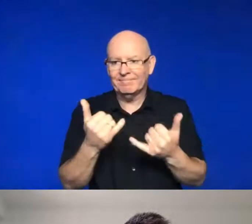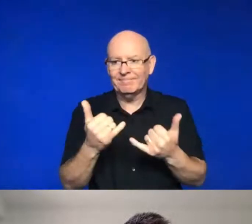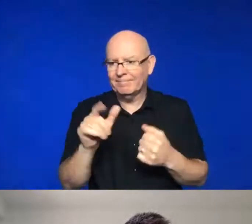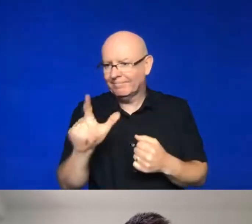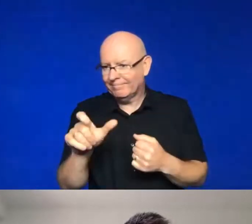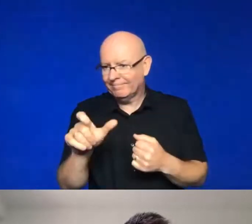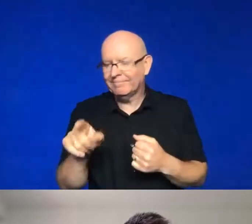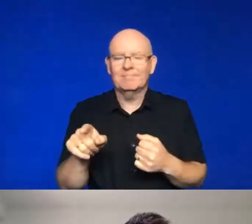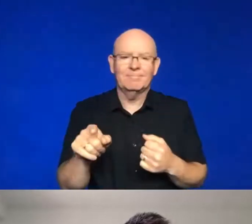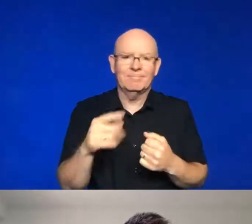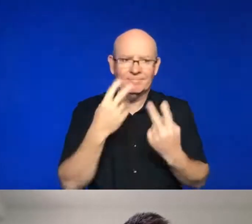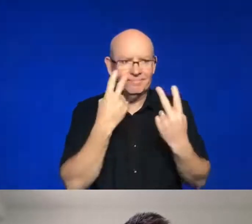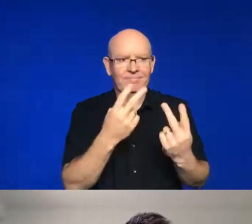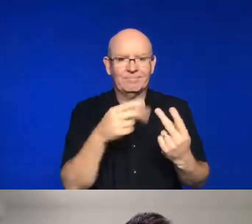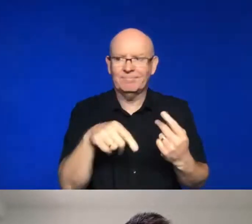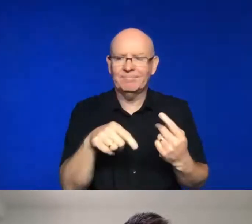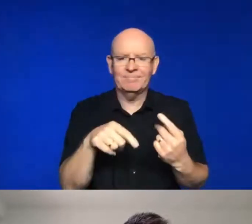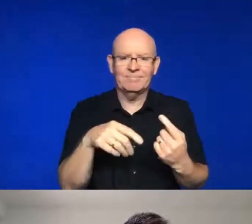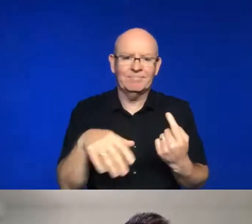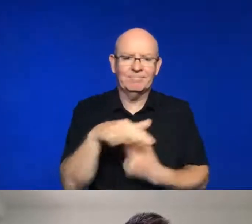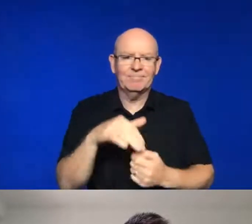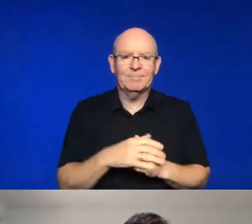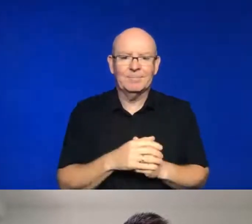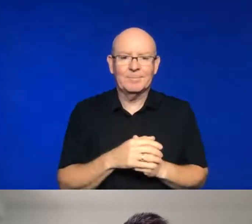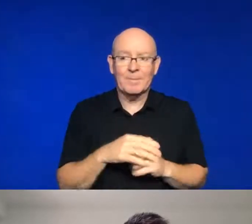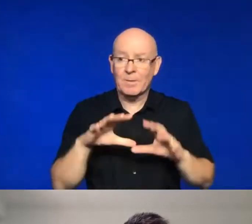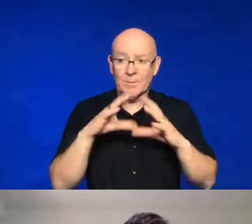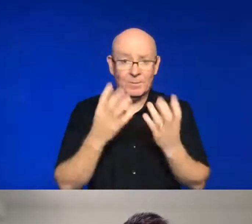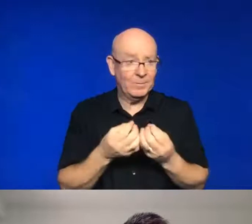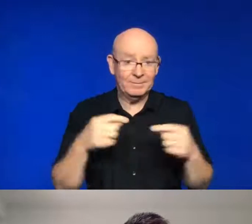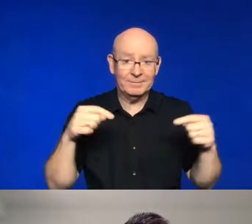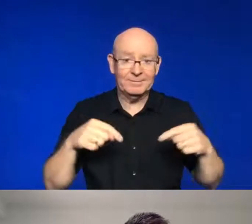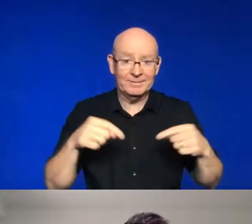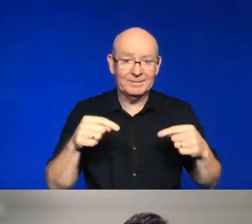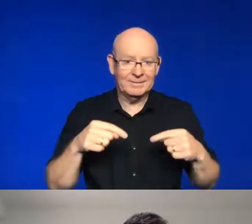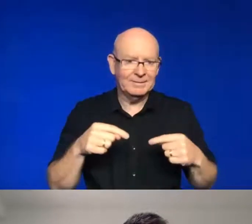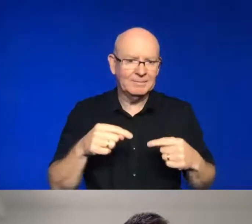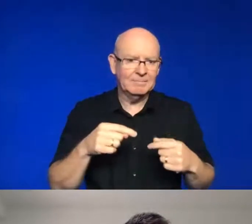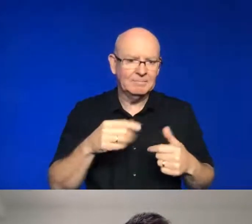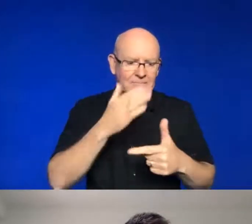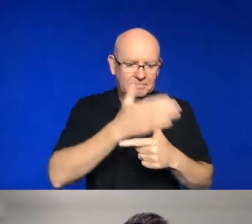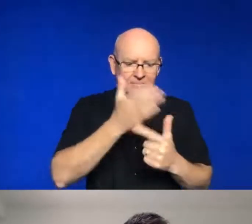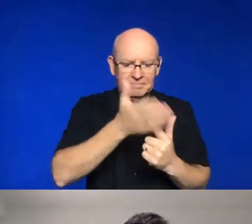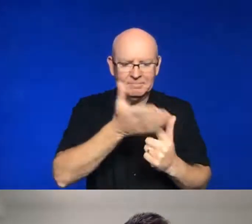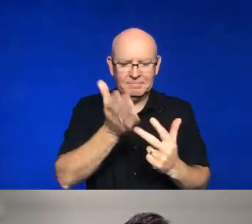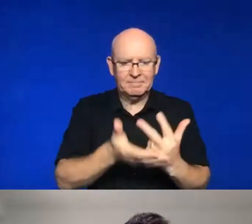social protection, another to inclusive education, and the third one to health.